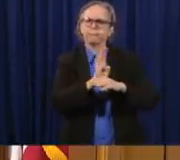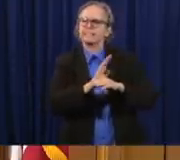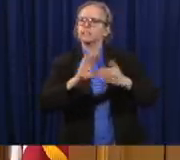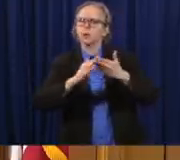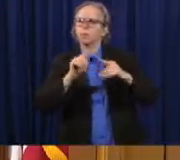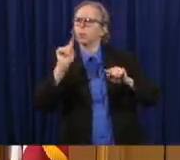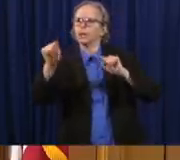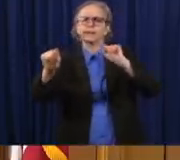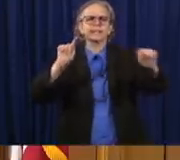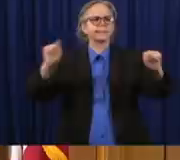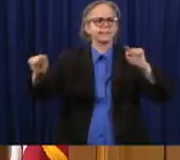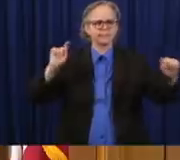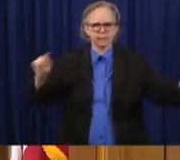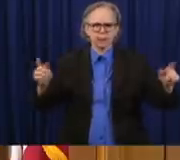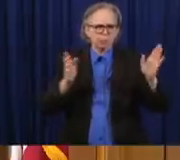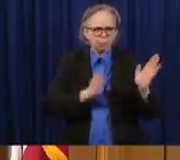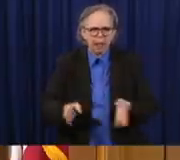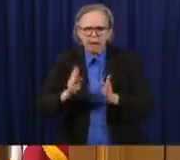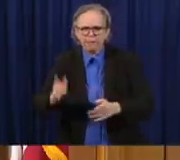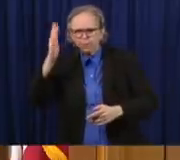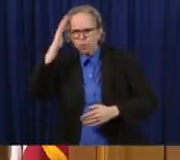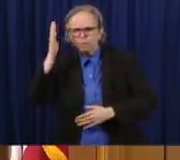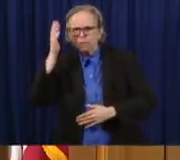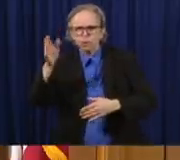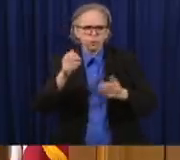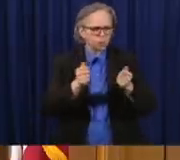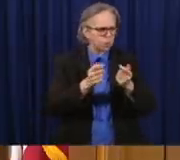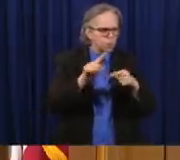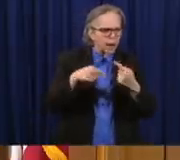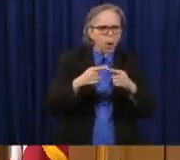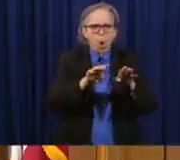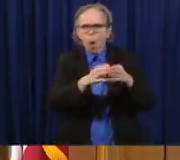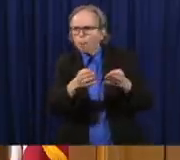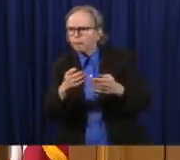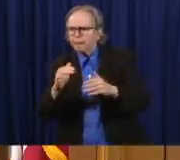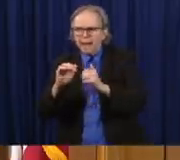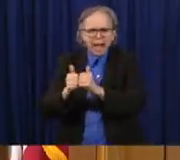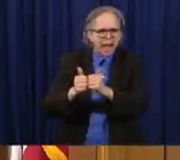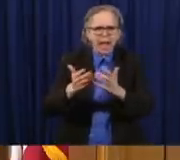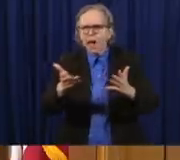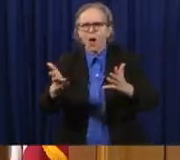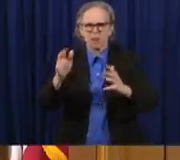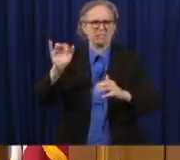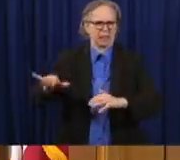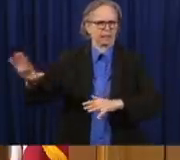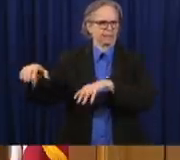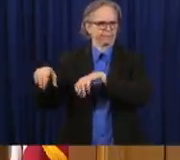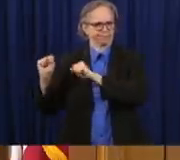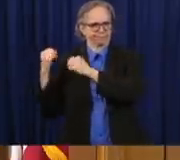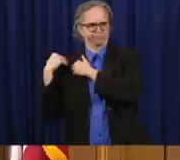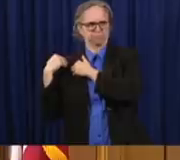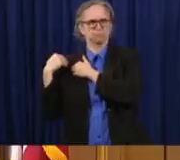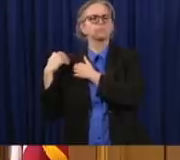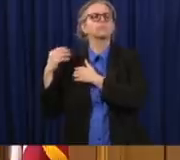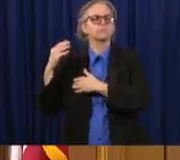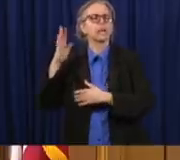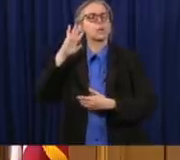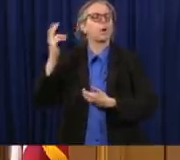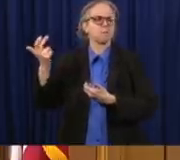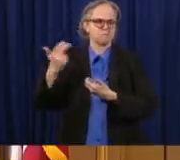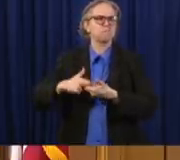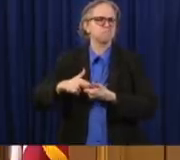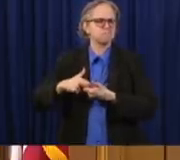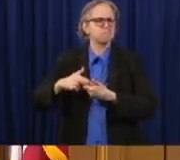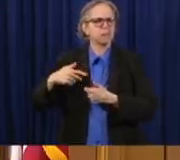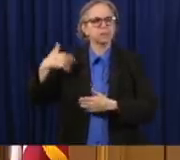back. And businesses to start back up, and so he will be coming in periodically, but not